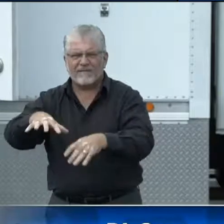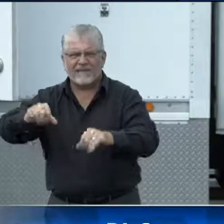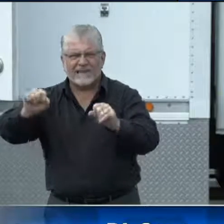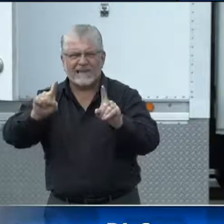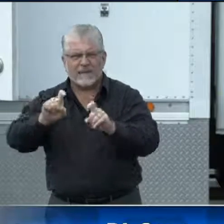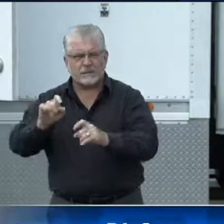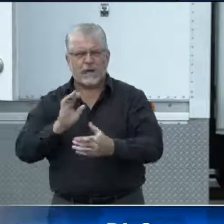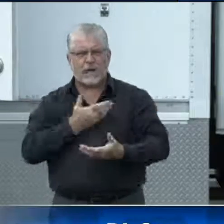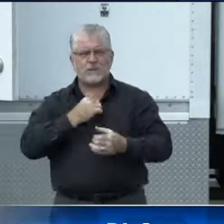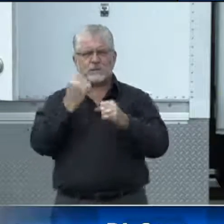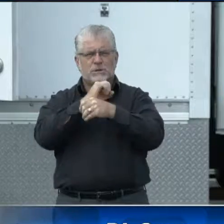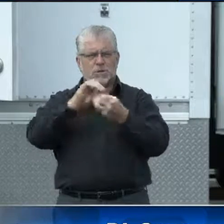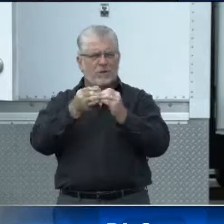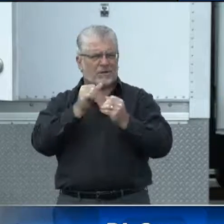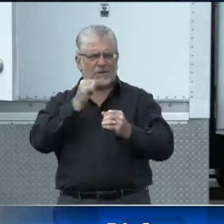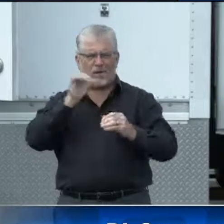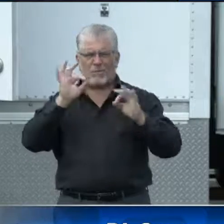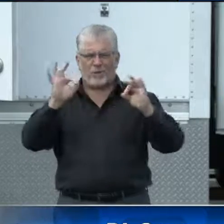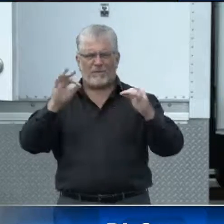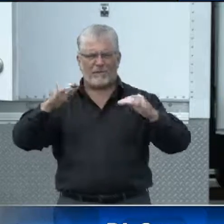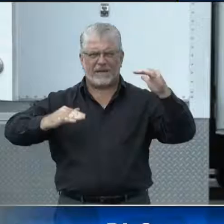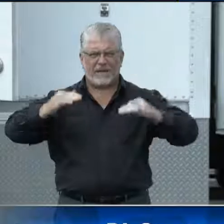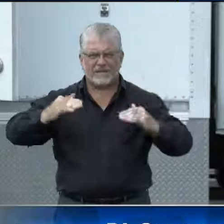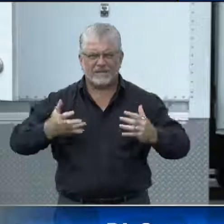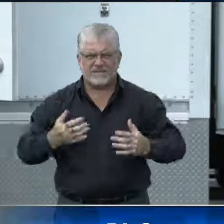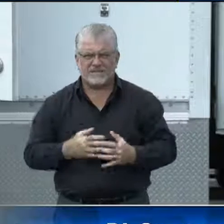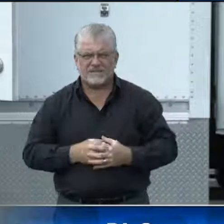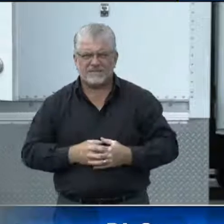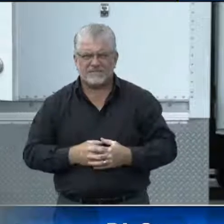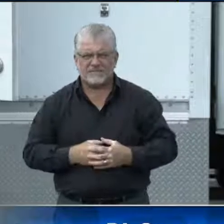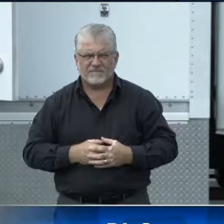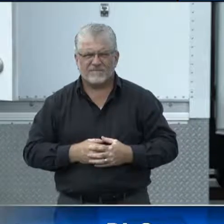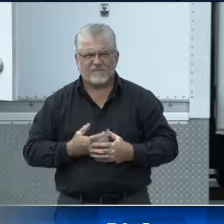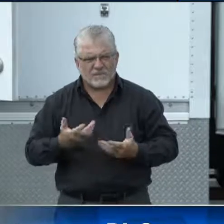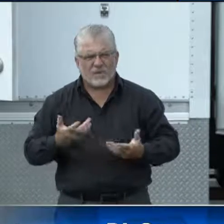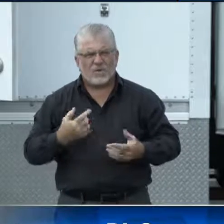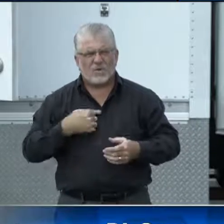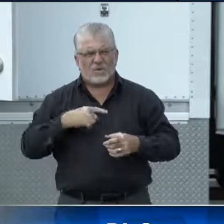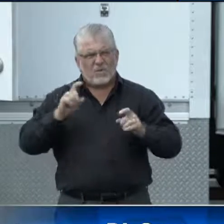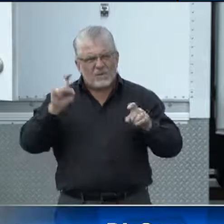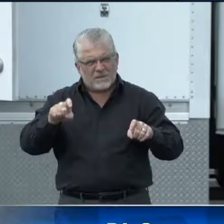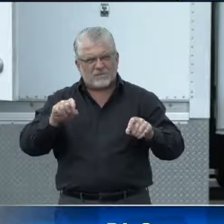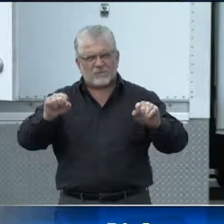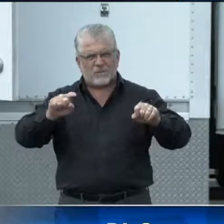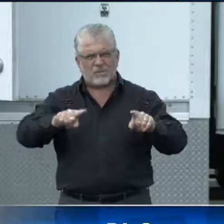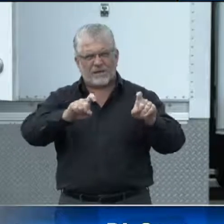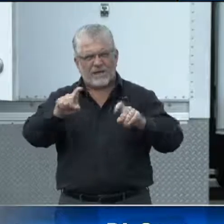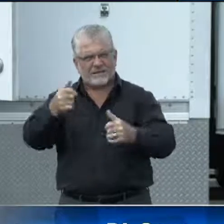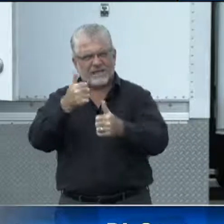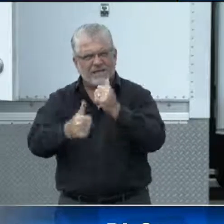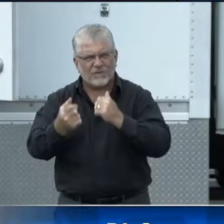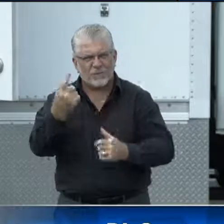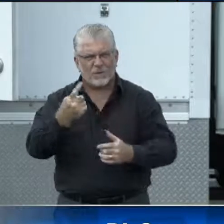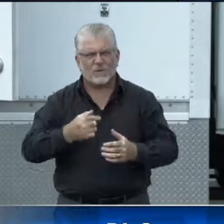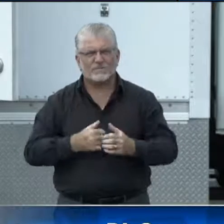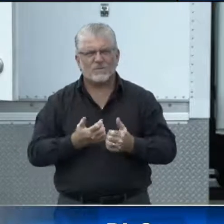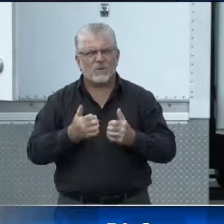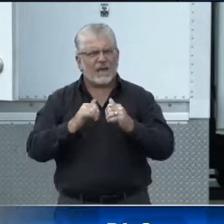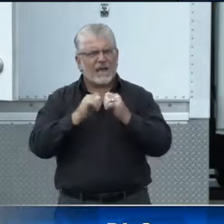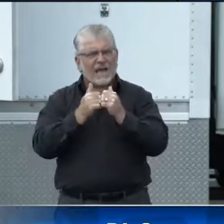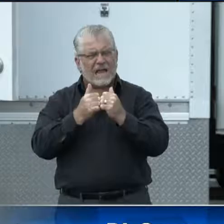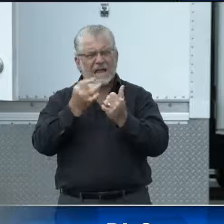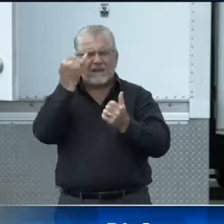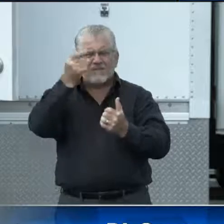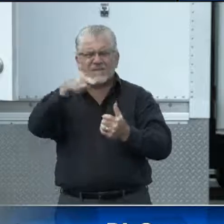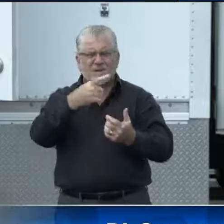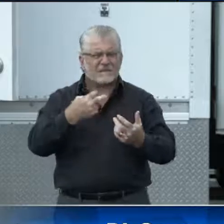stop and need to be tested for COVID-19, there is an interactive map of testing locations on our website